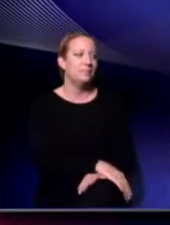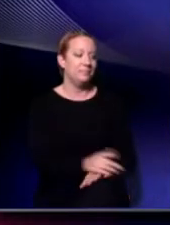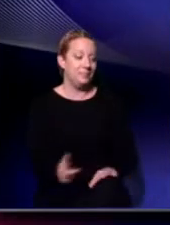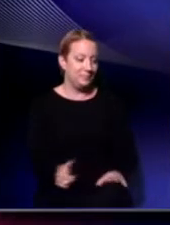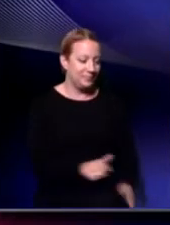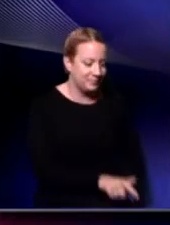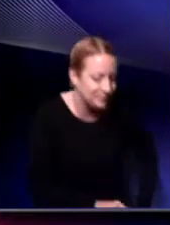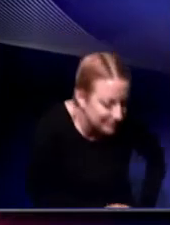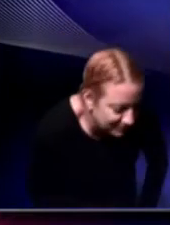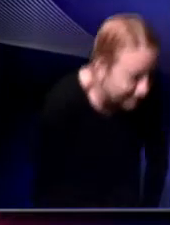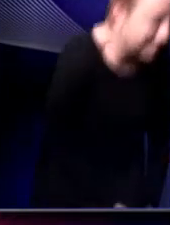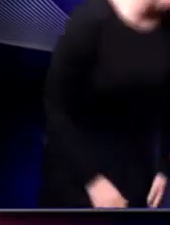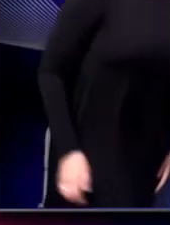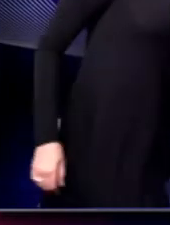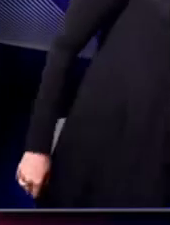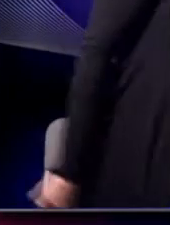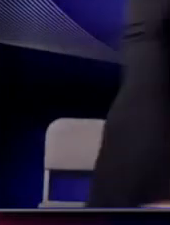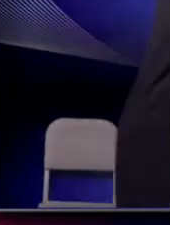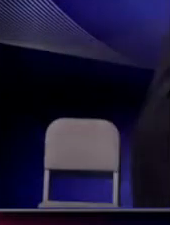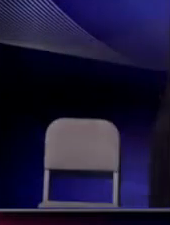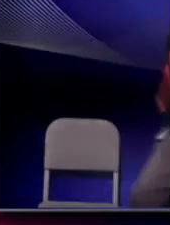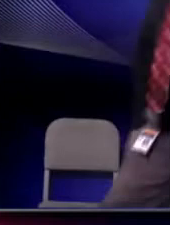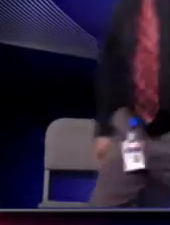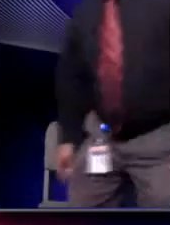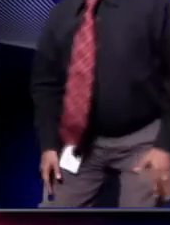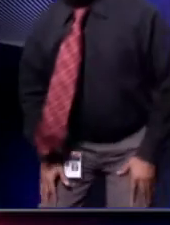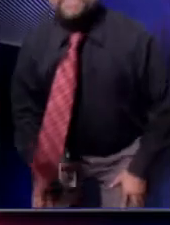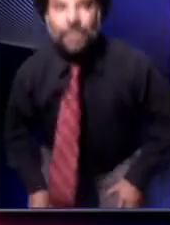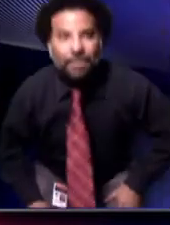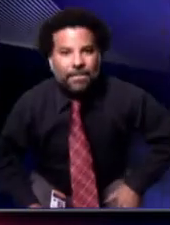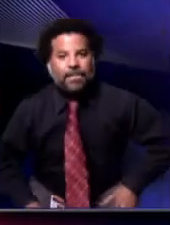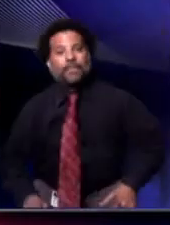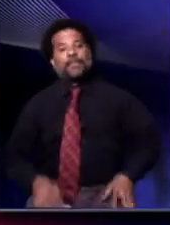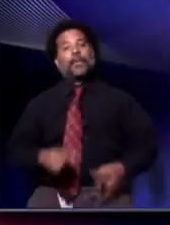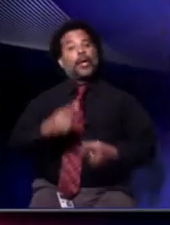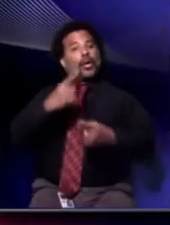Any questions or comments? All right, thank you. Thank you.